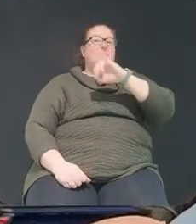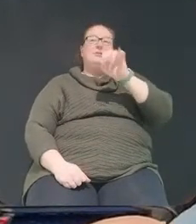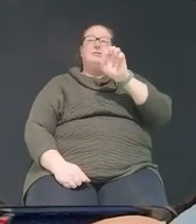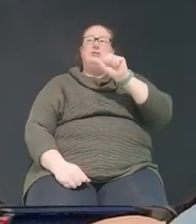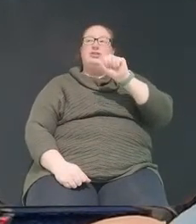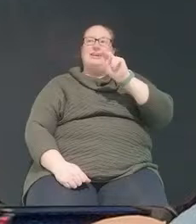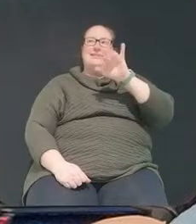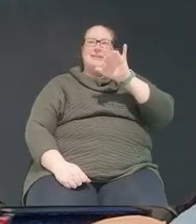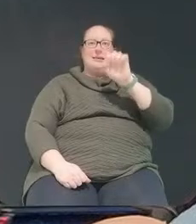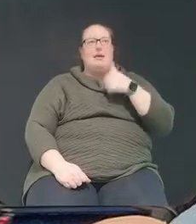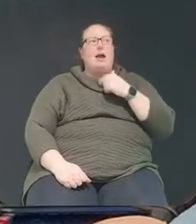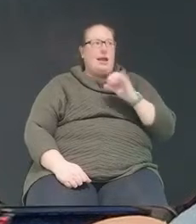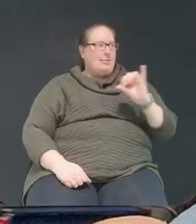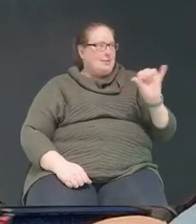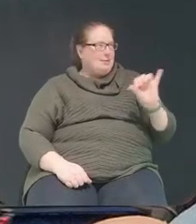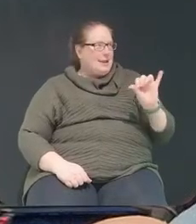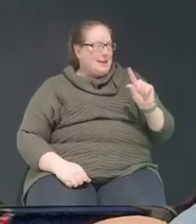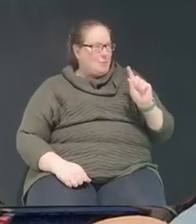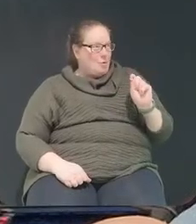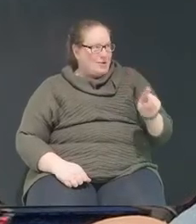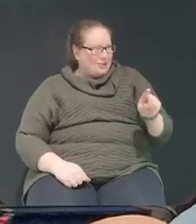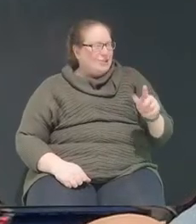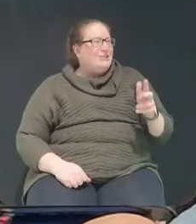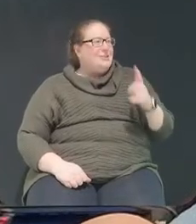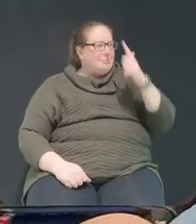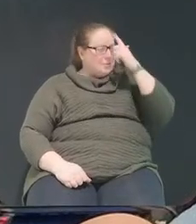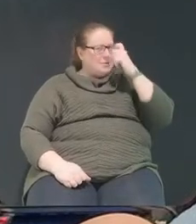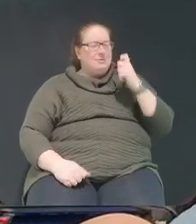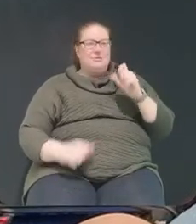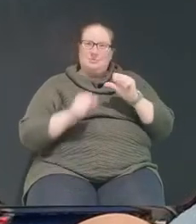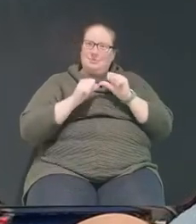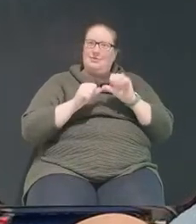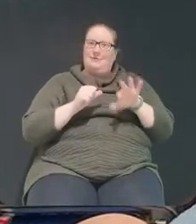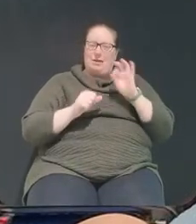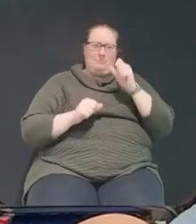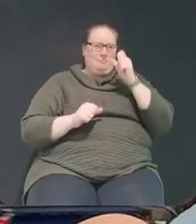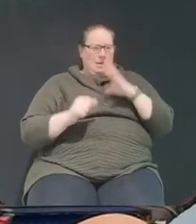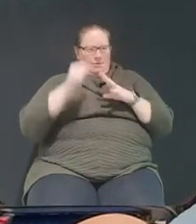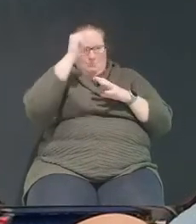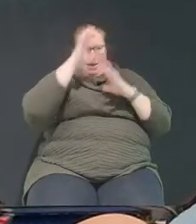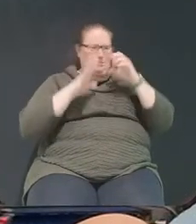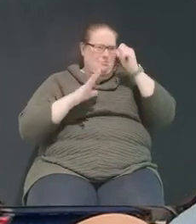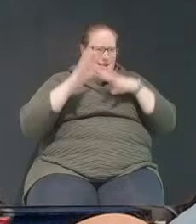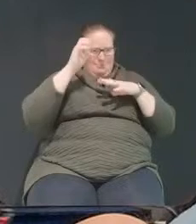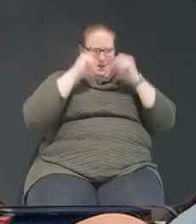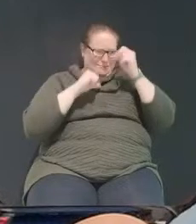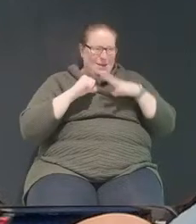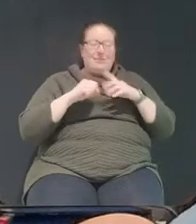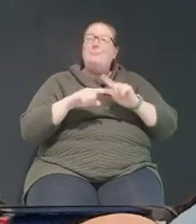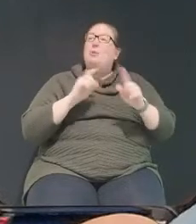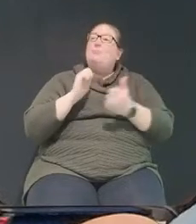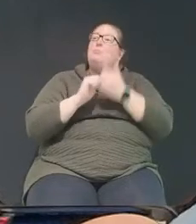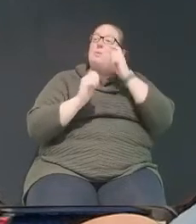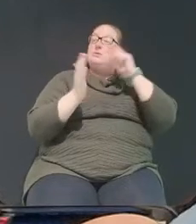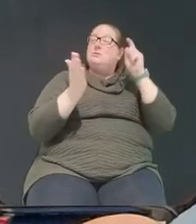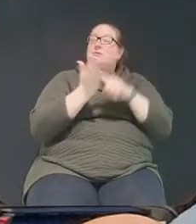I had the same question. I was wondering, because I kept running across that as well. And the most I saw were